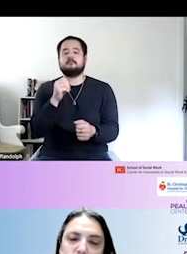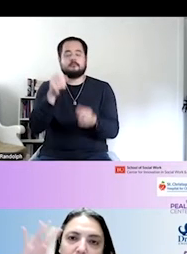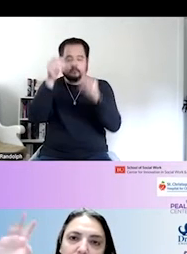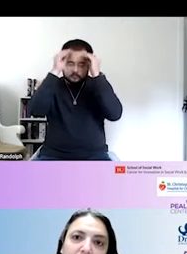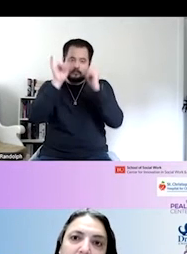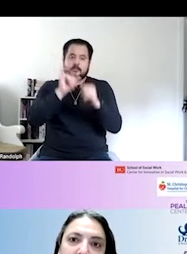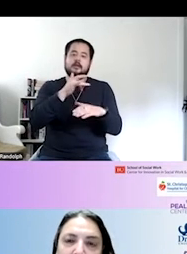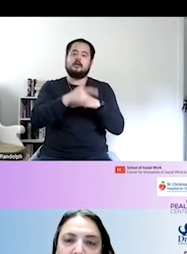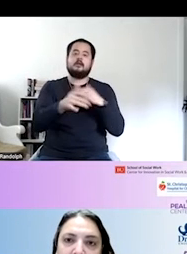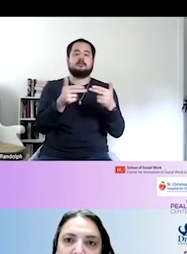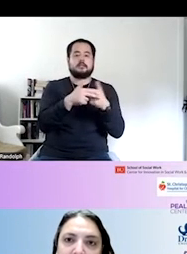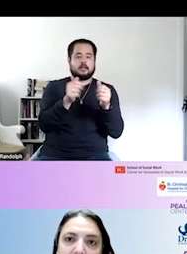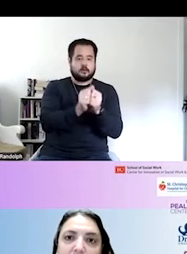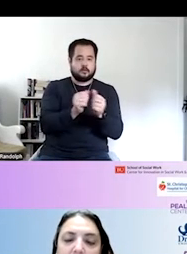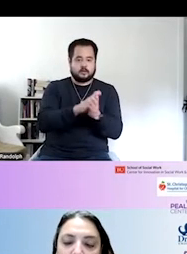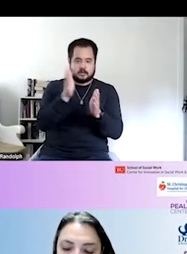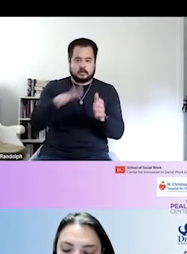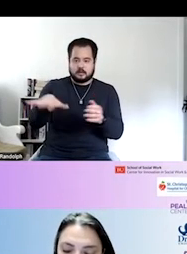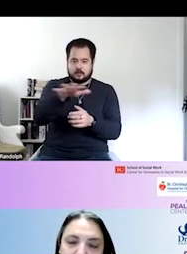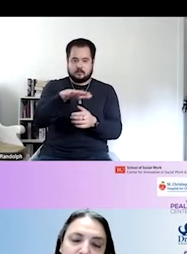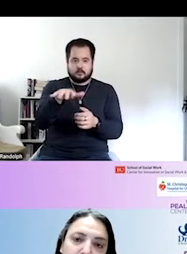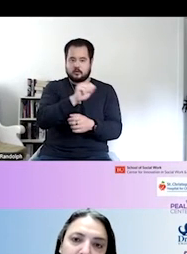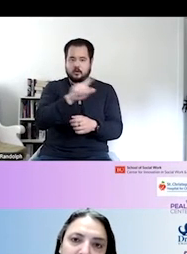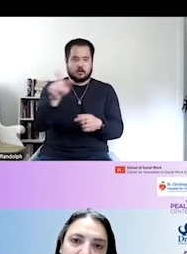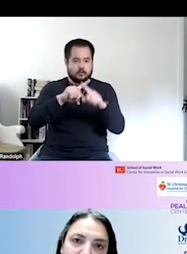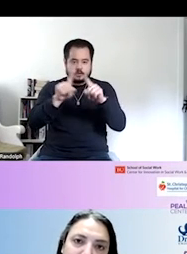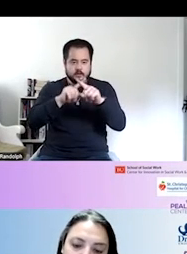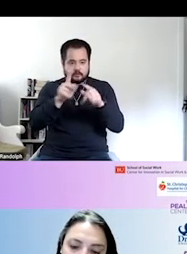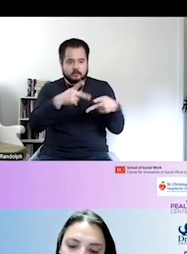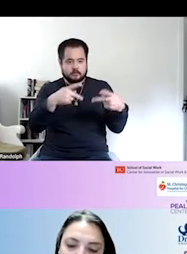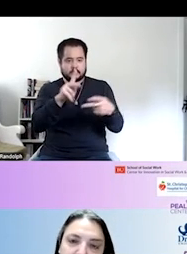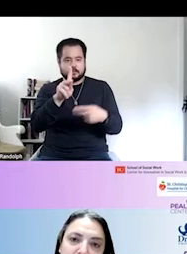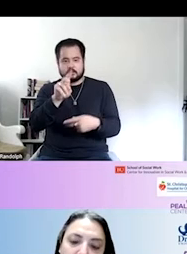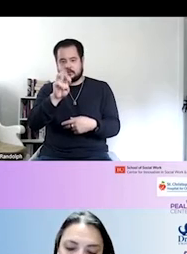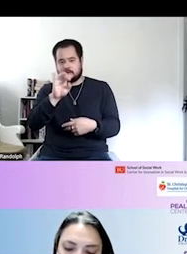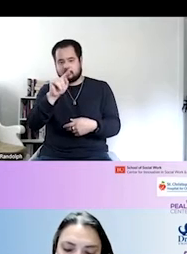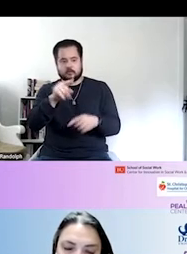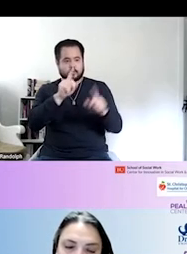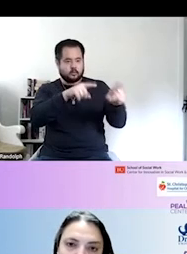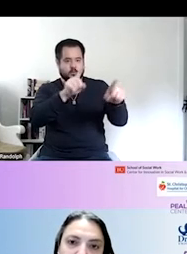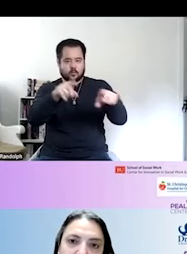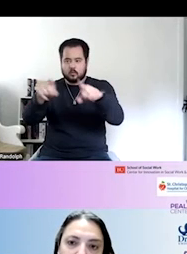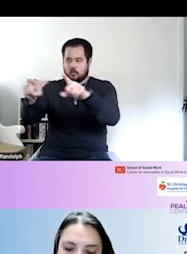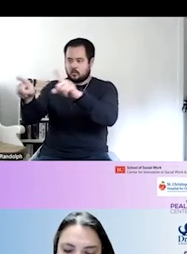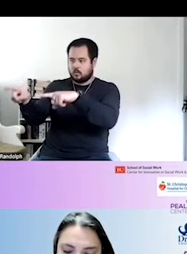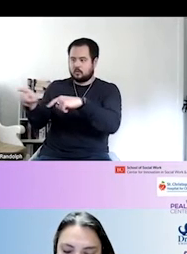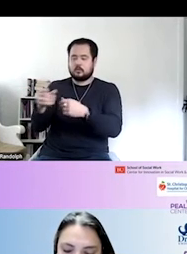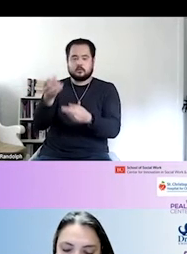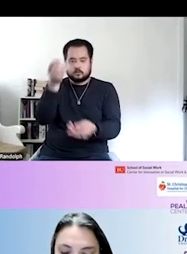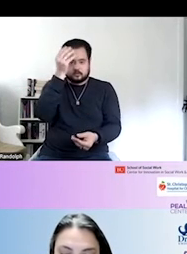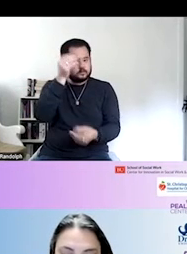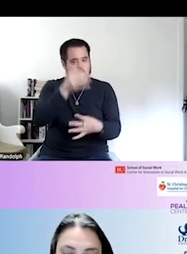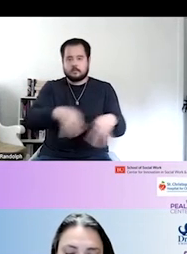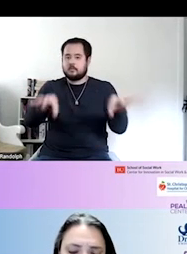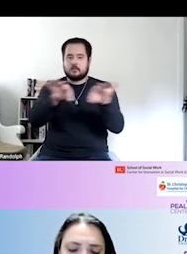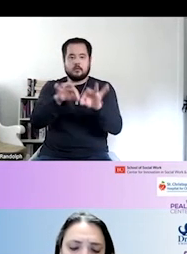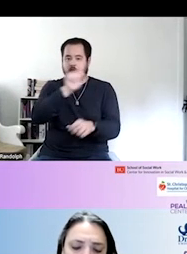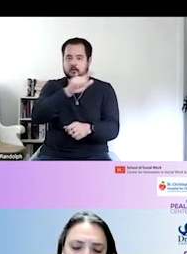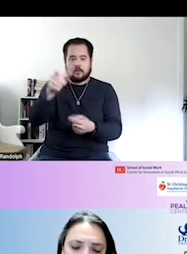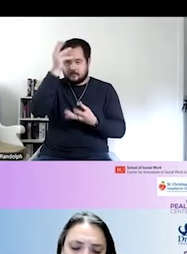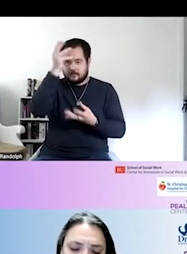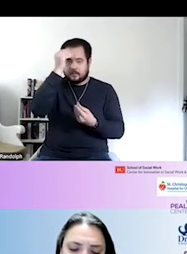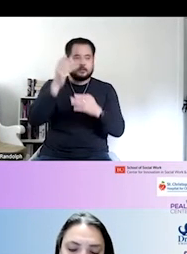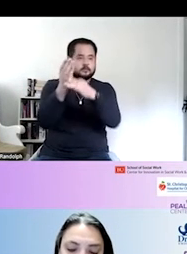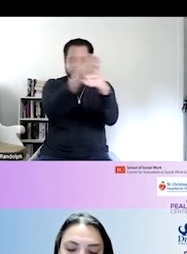places that permit interfaces, it's important to think about those traversing all of those sectors. I